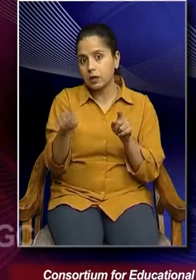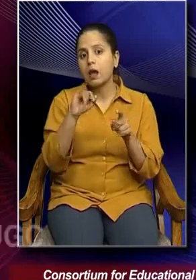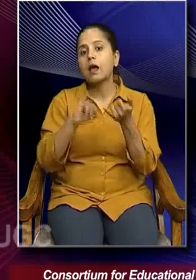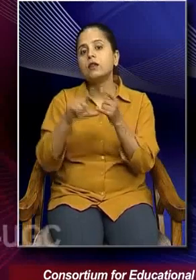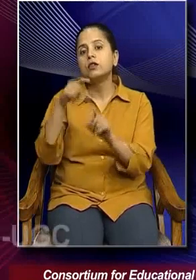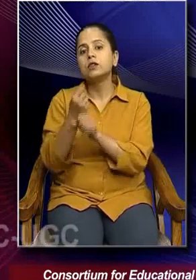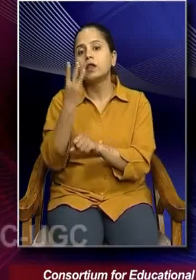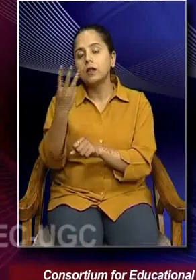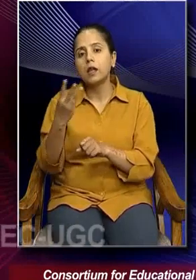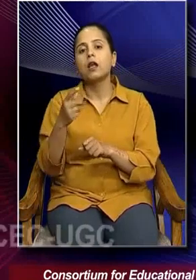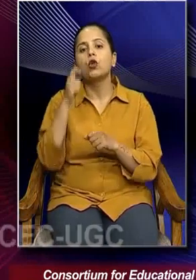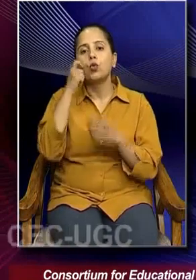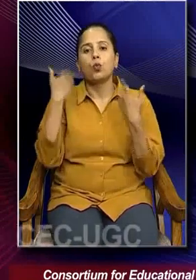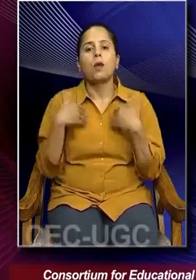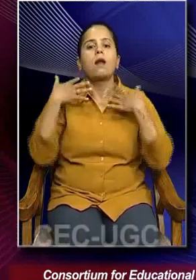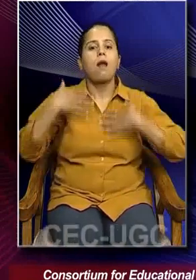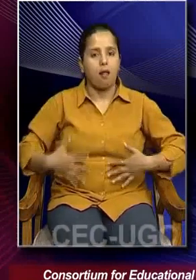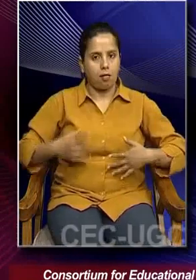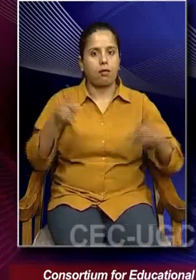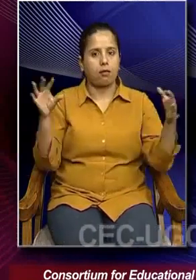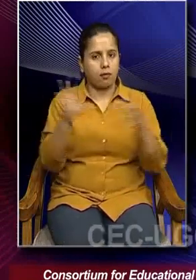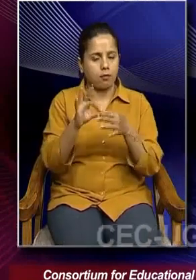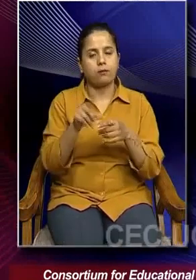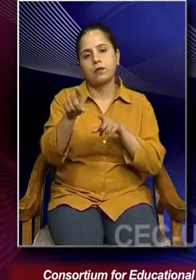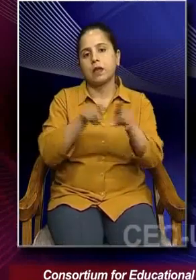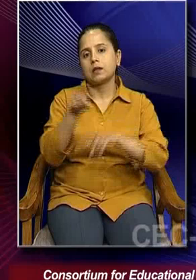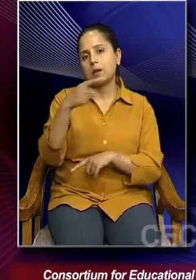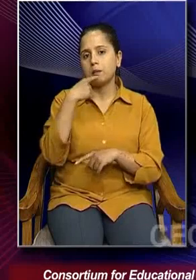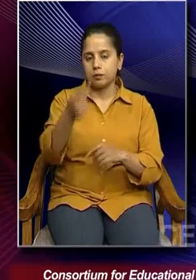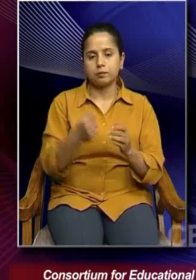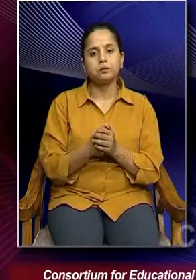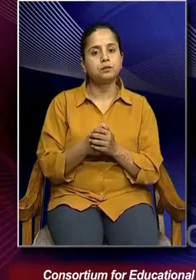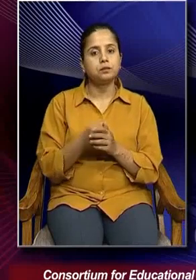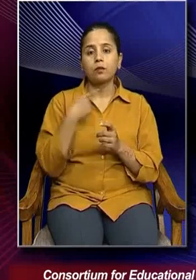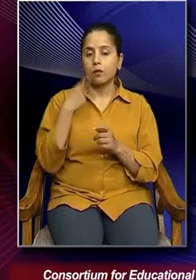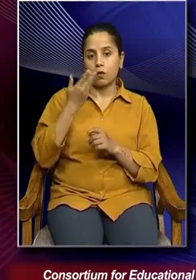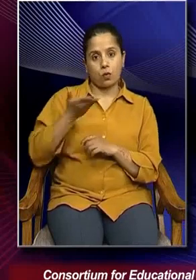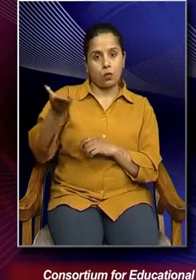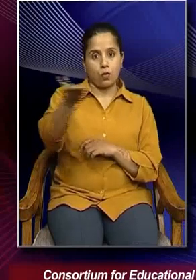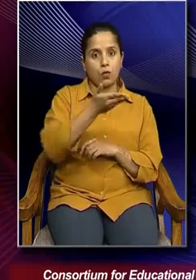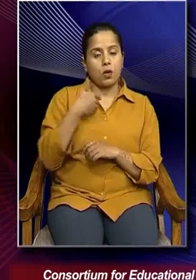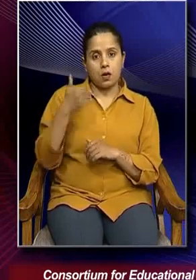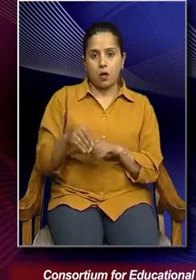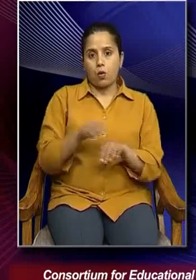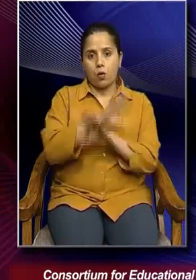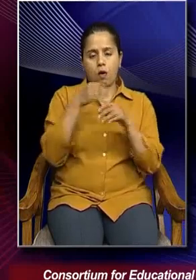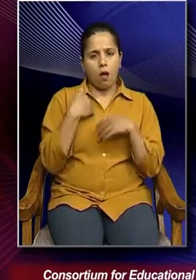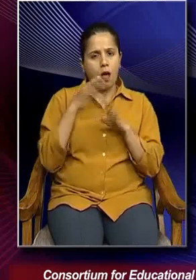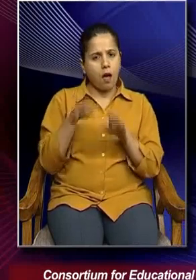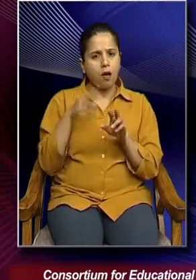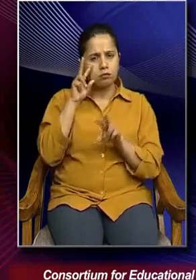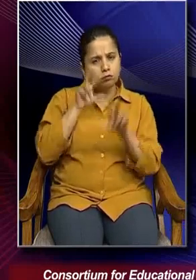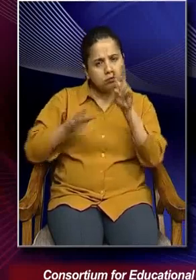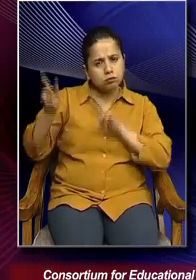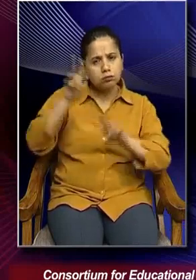that is human health. And let's take for example, as we are all observing